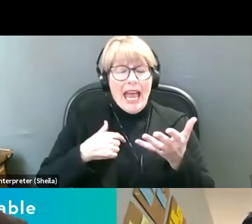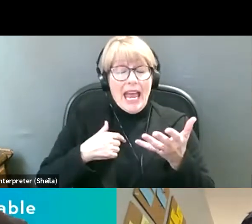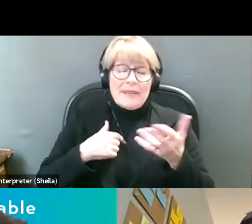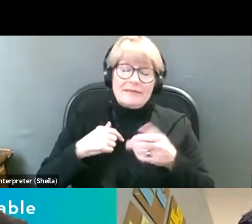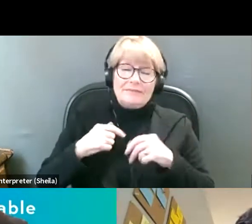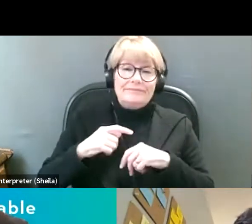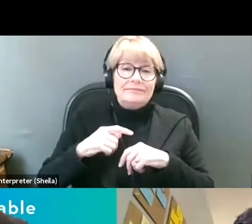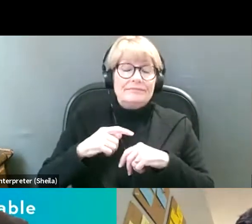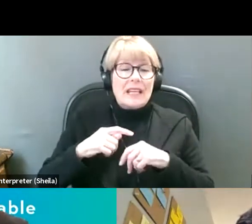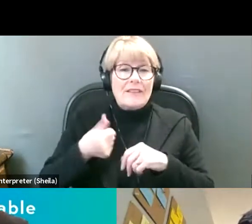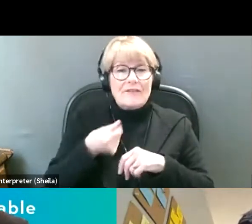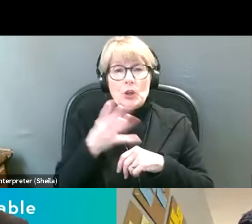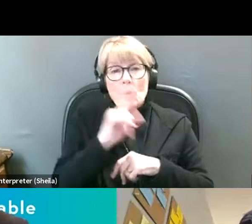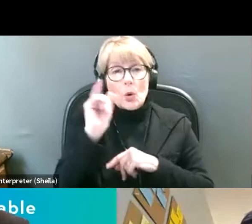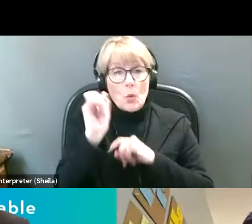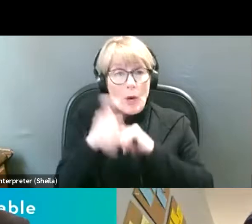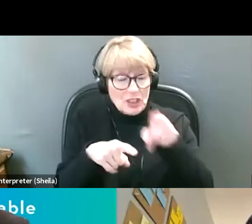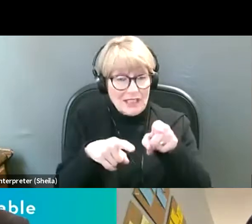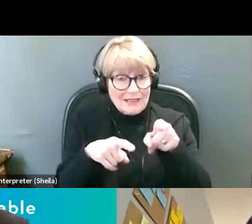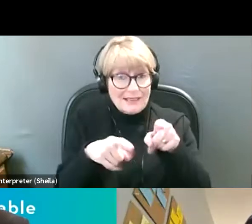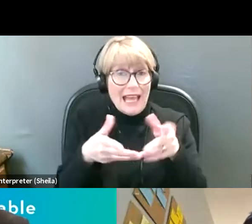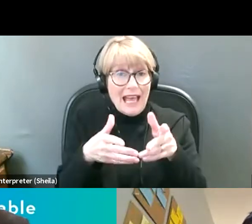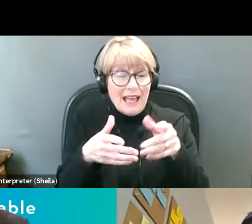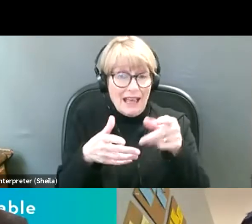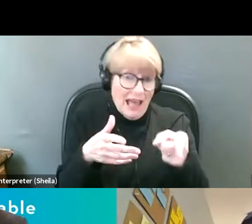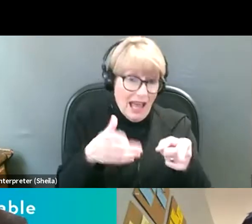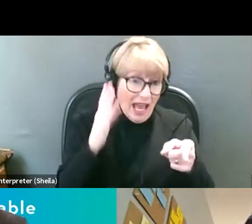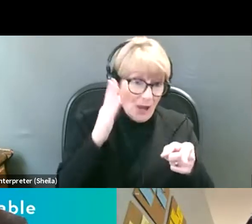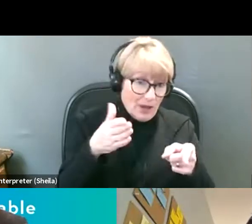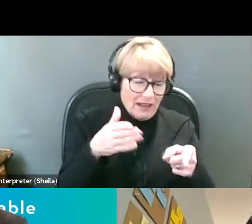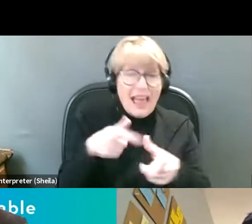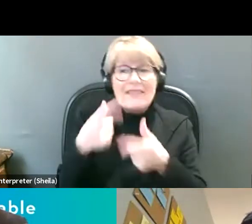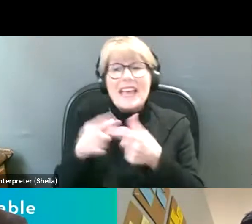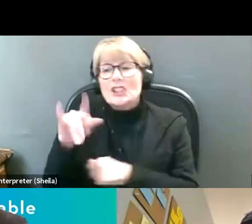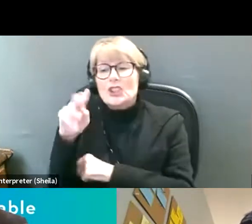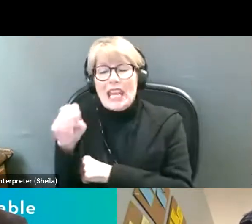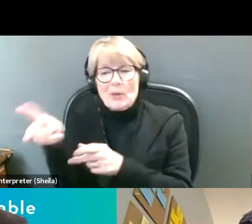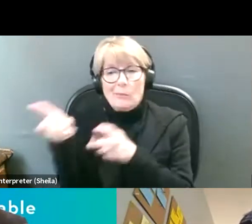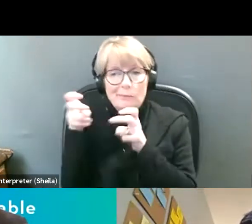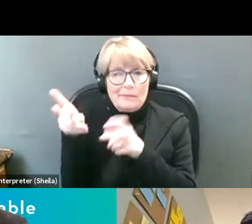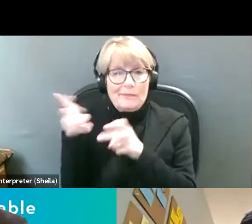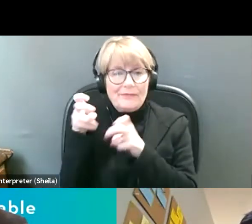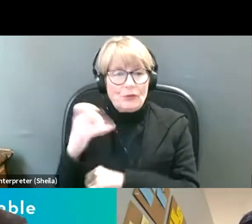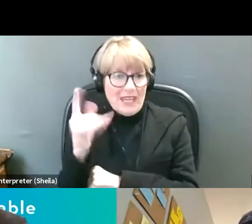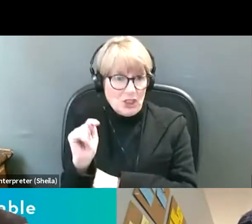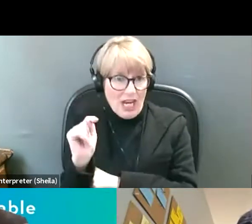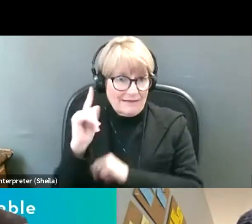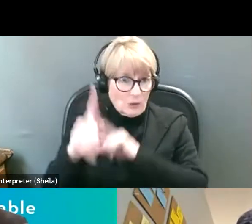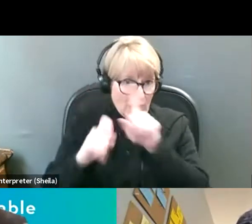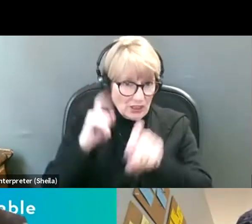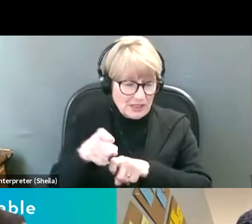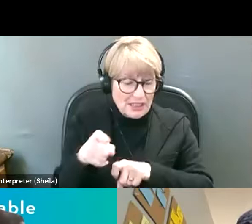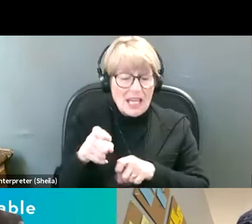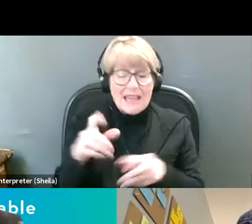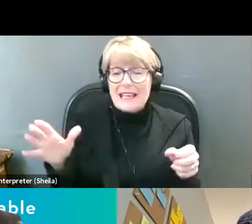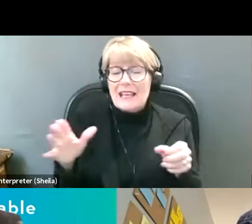questions and then Jane will take them from the chat. So the complete US Census data